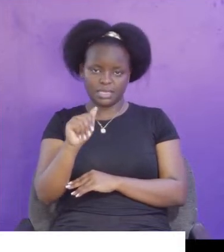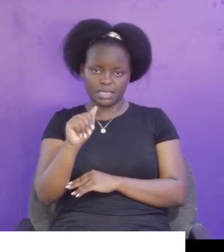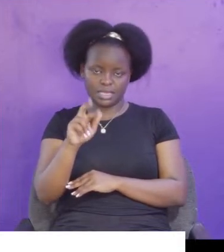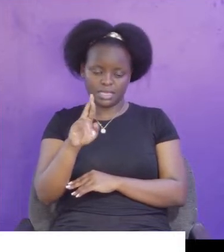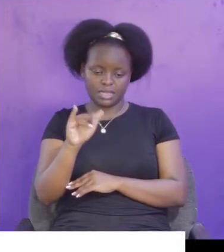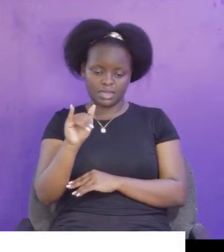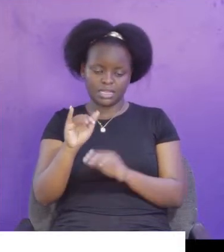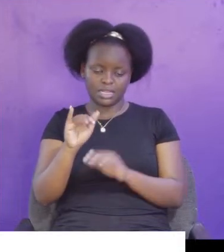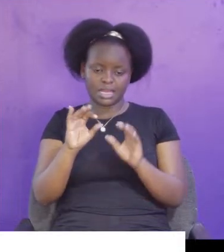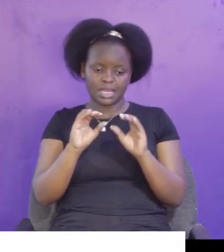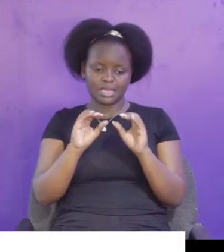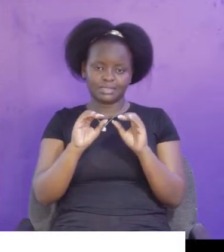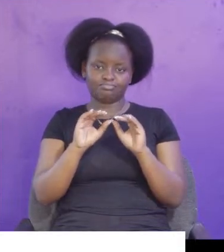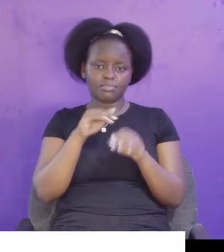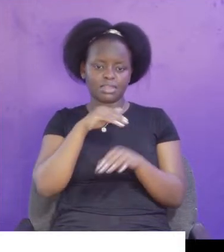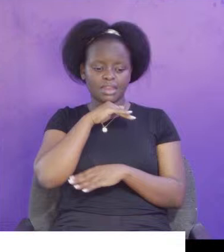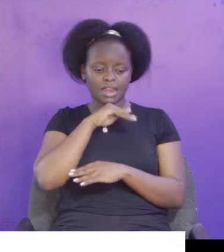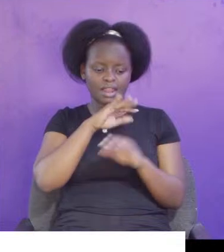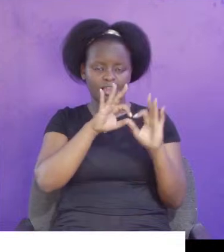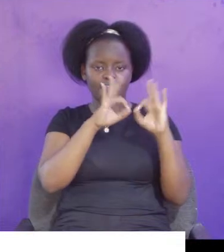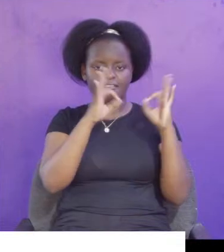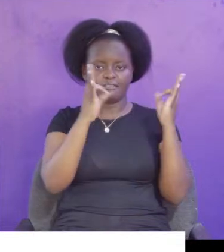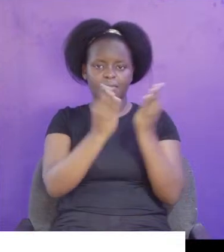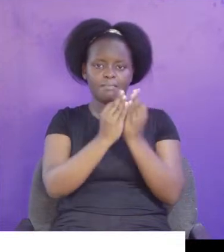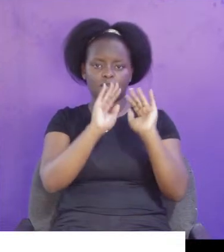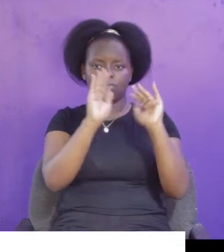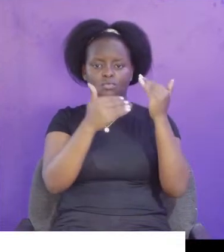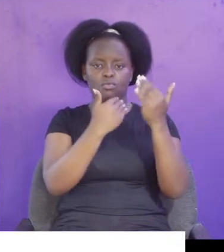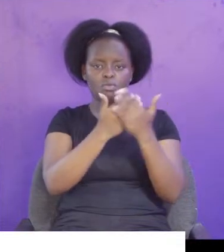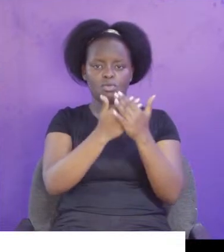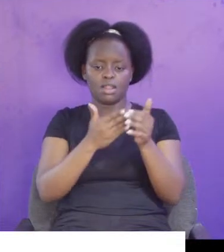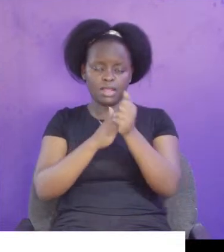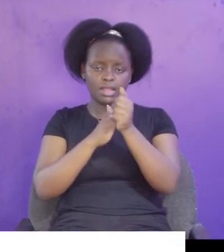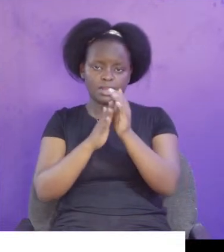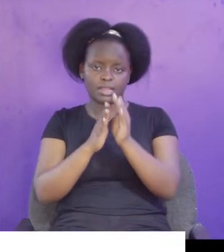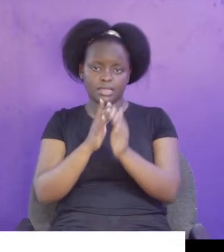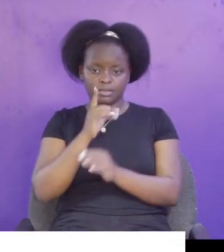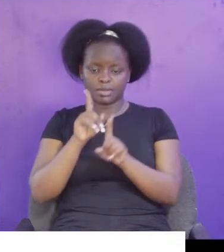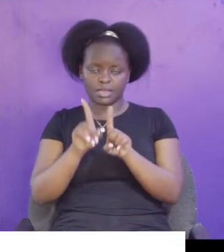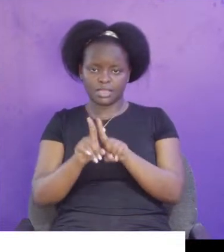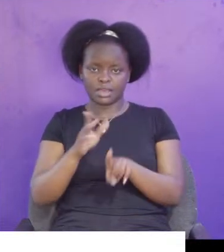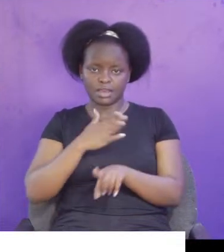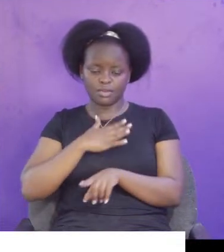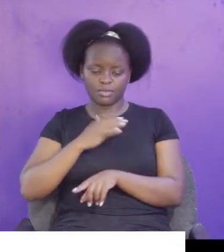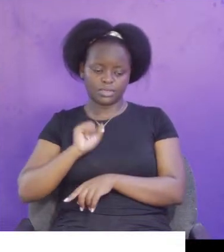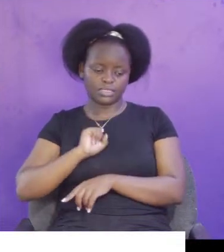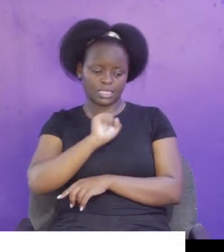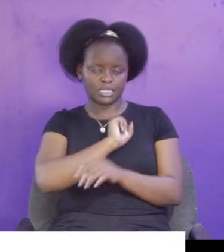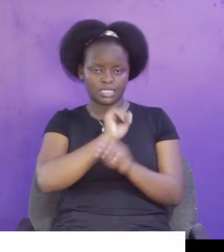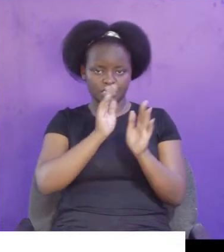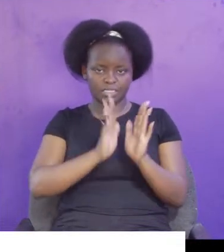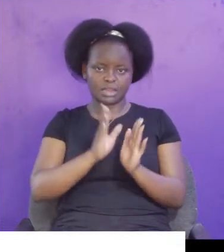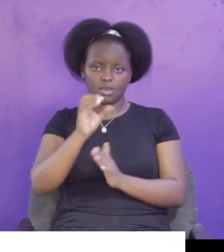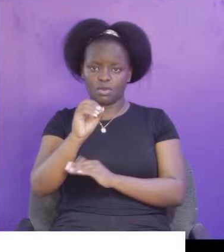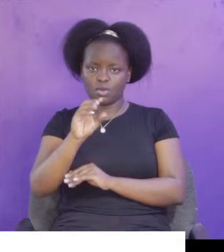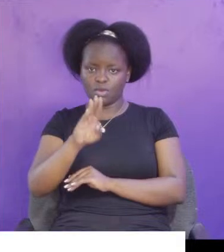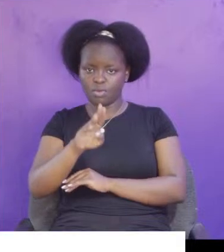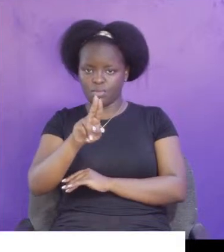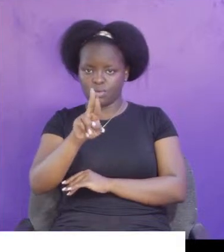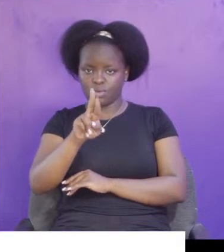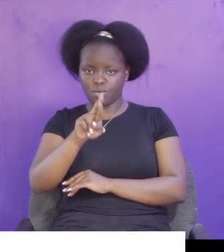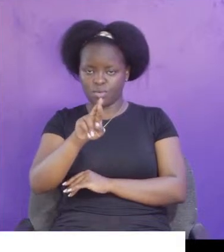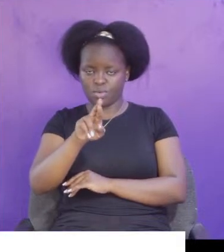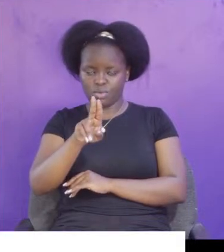family, led by our elder brother, Senator Dr. Oburu Odinga, please